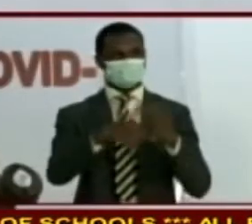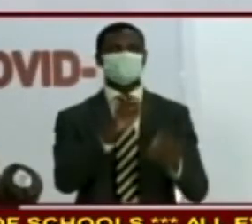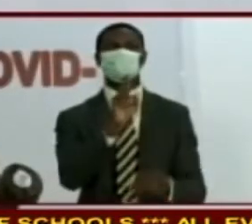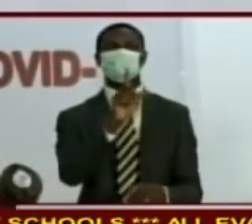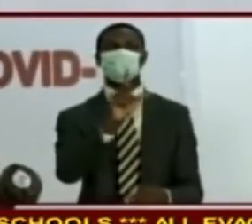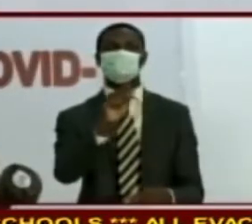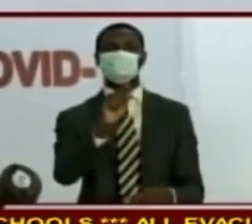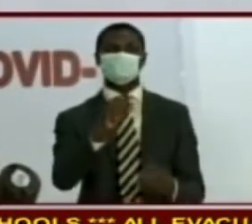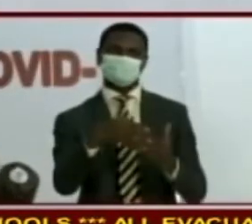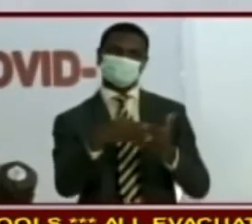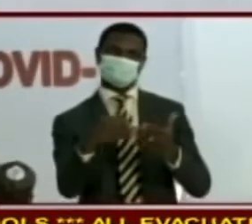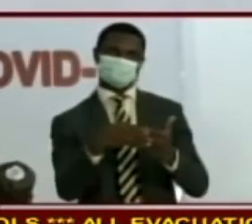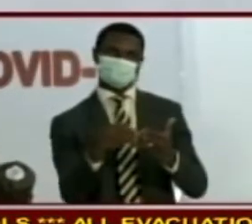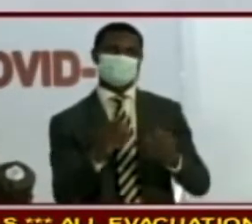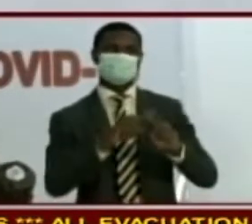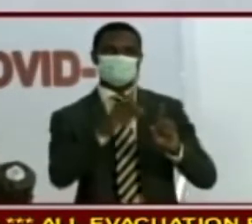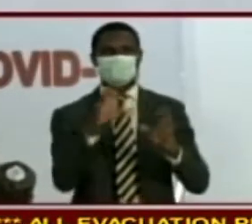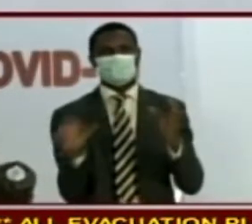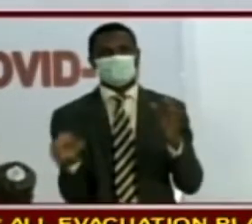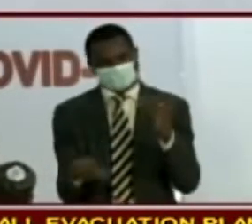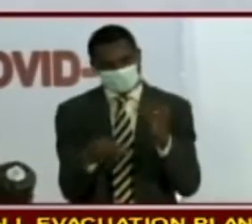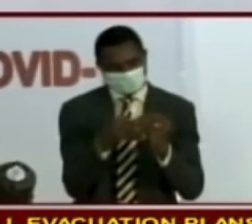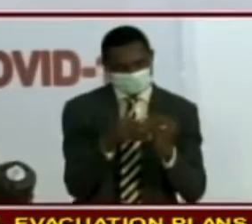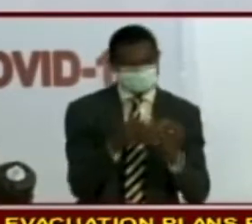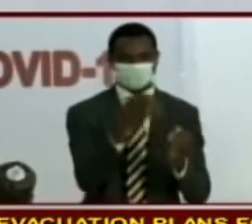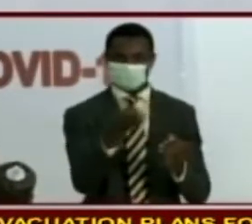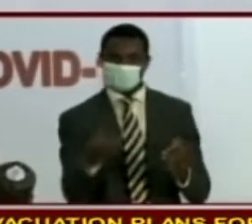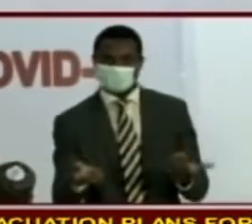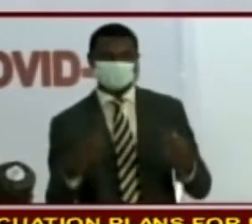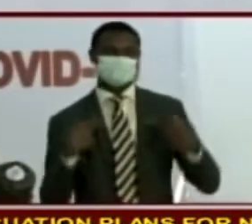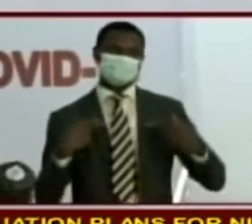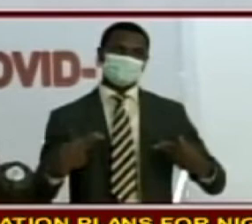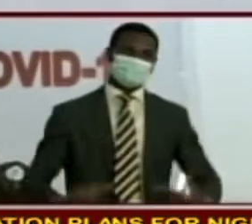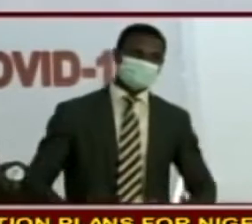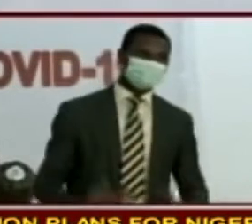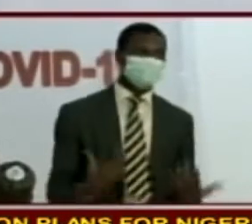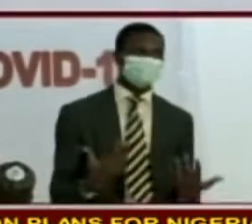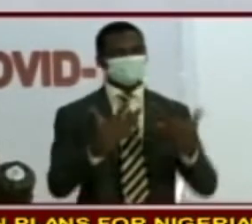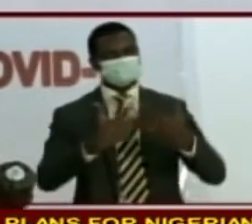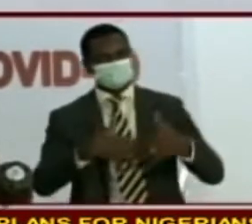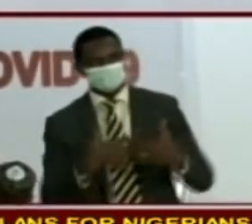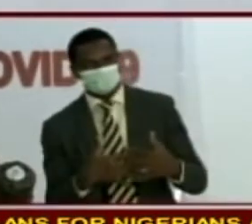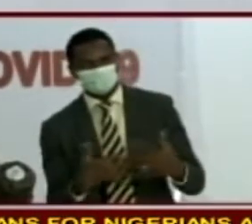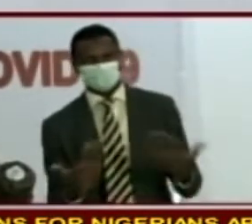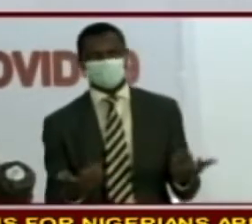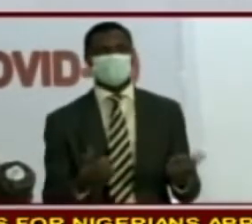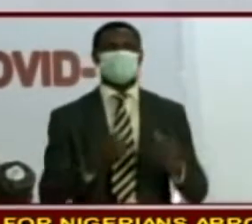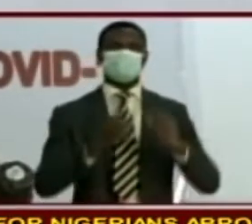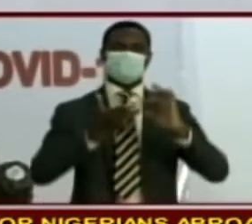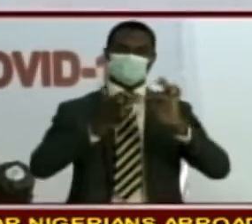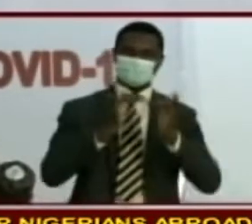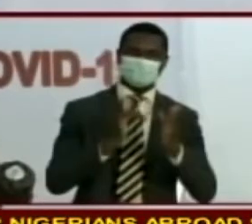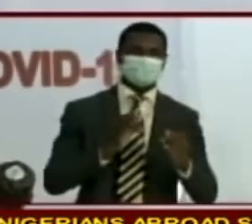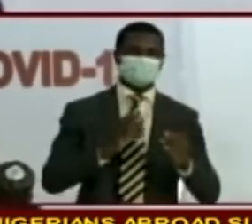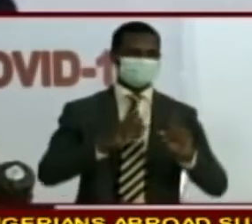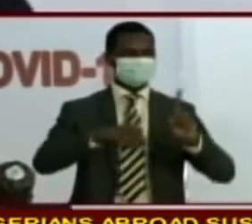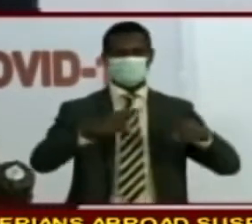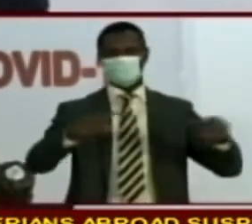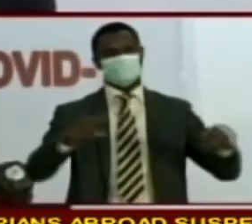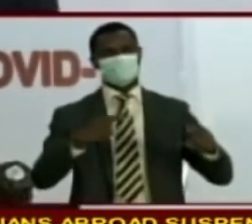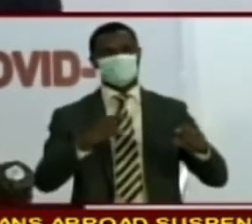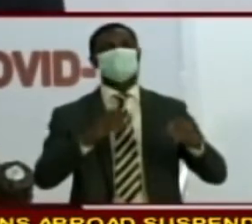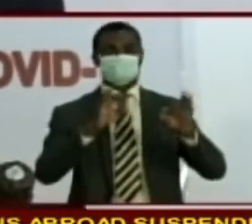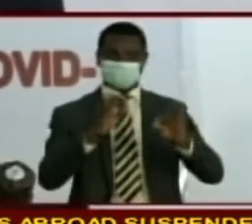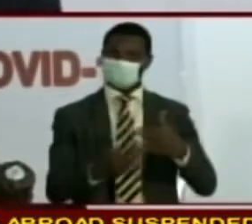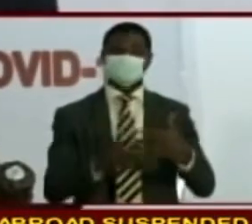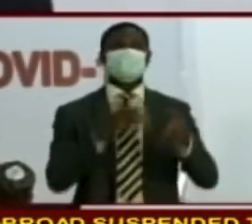the cost of equipment, human resources, generator, internet, and all those are important for keeping